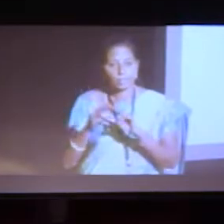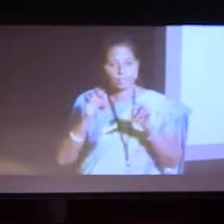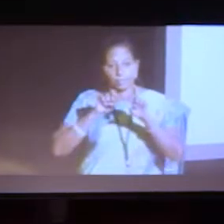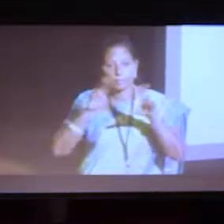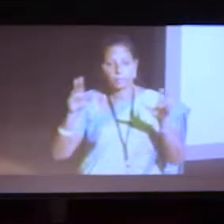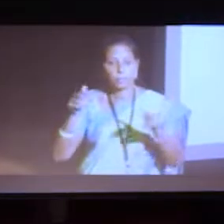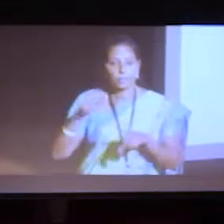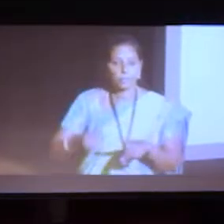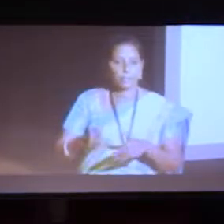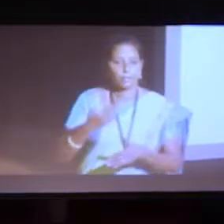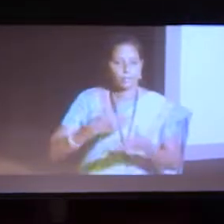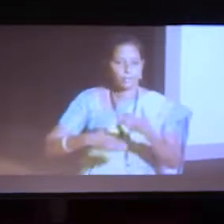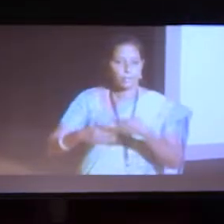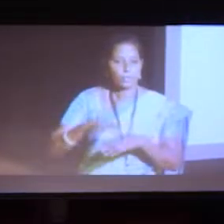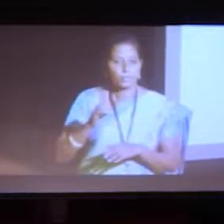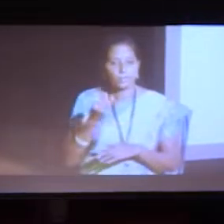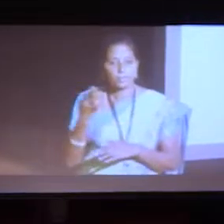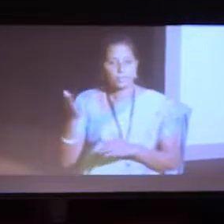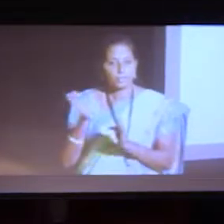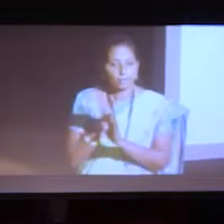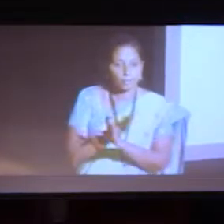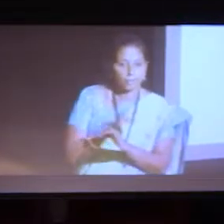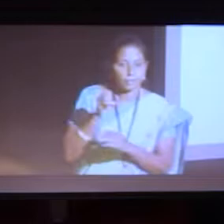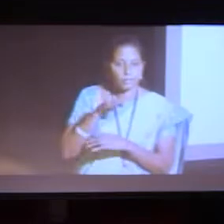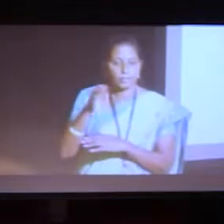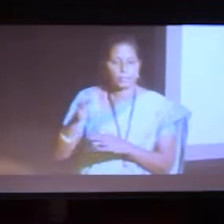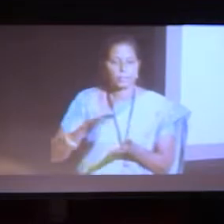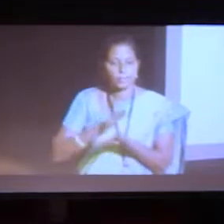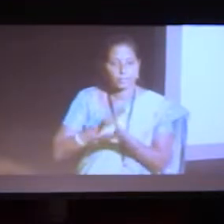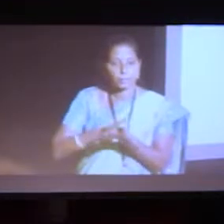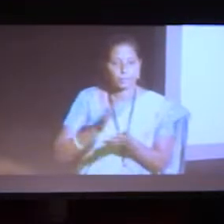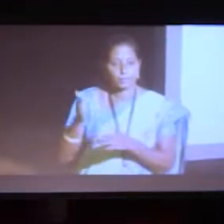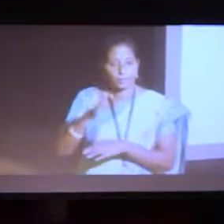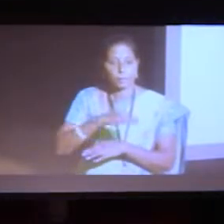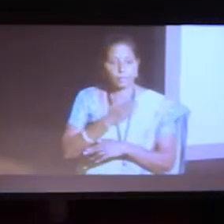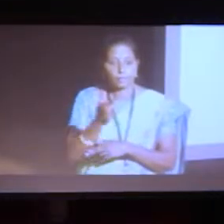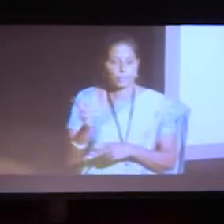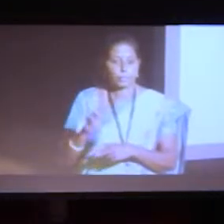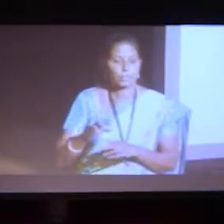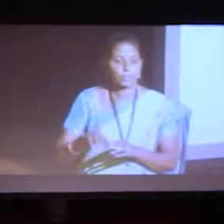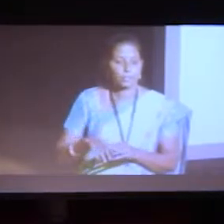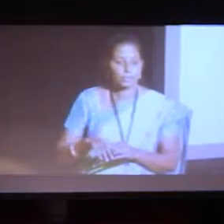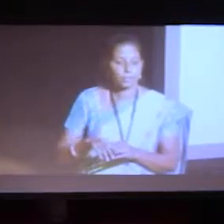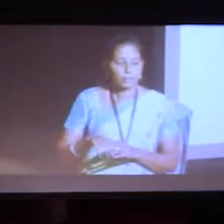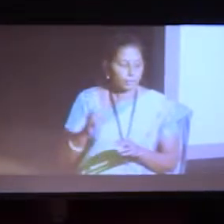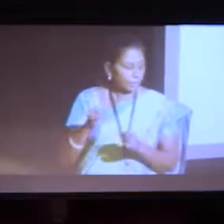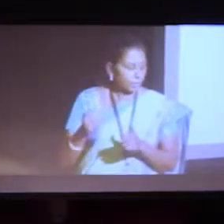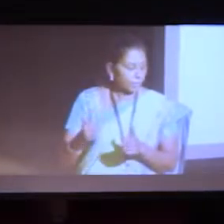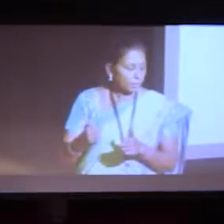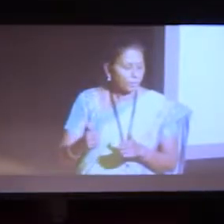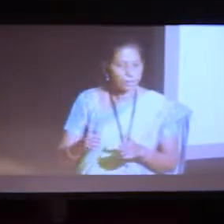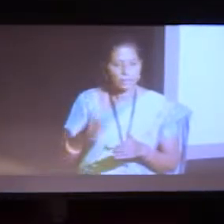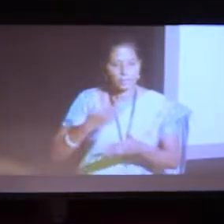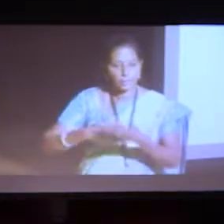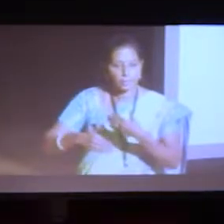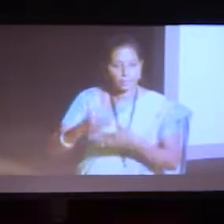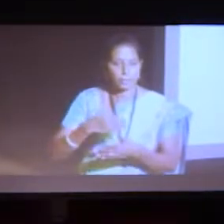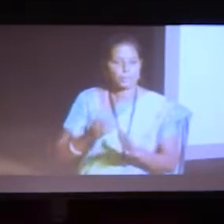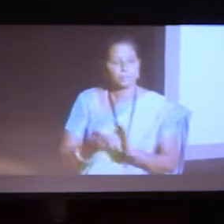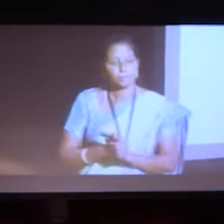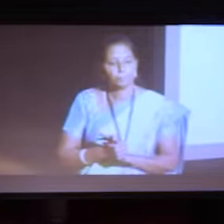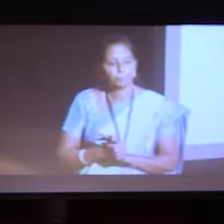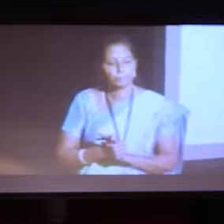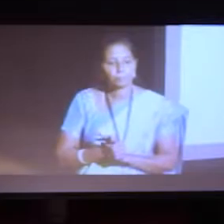Disability Employment Awareness Month here in the US, and we celebrate that globally. And we do that because accessibility,